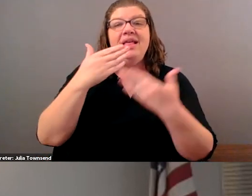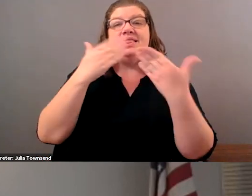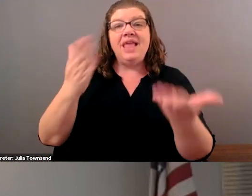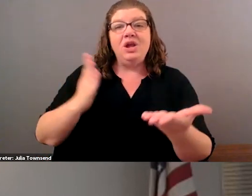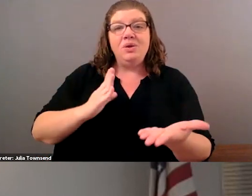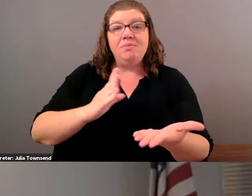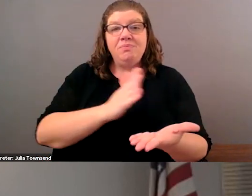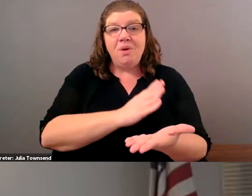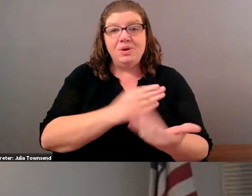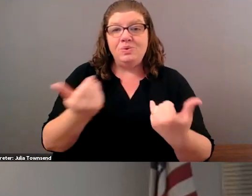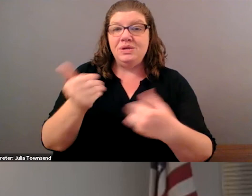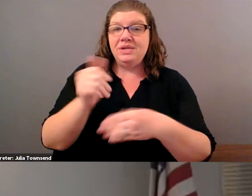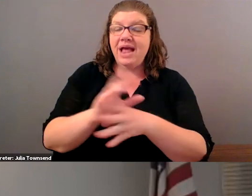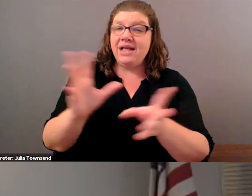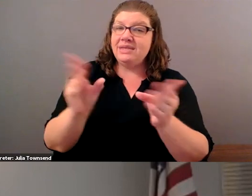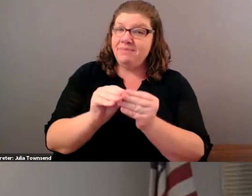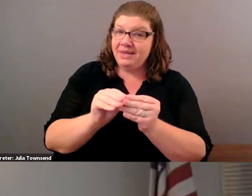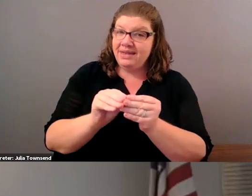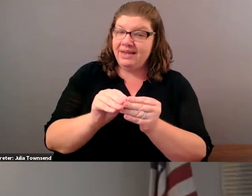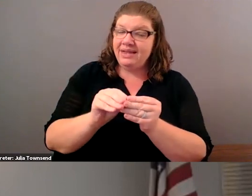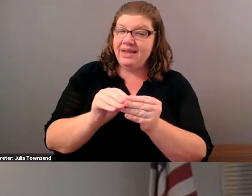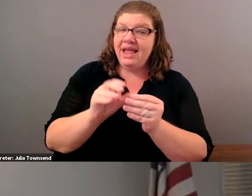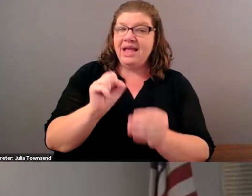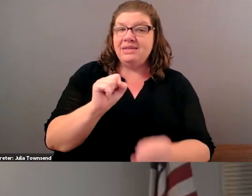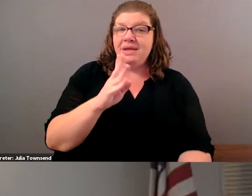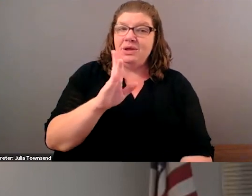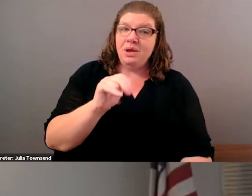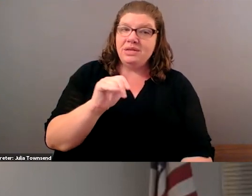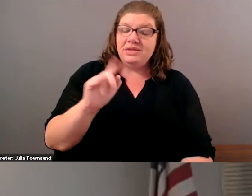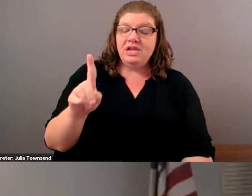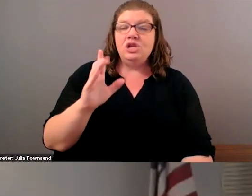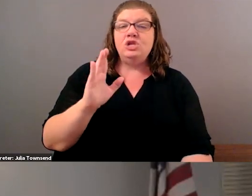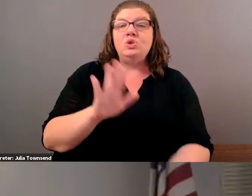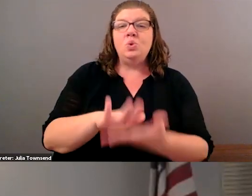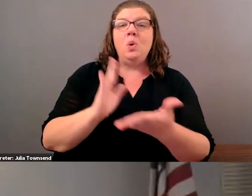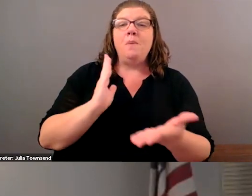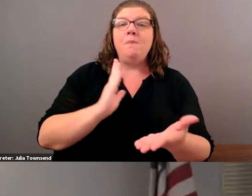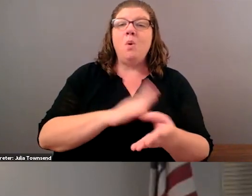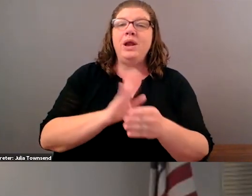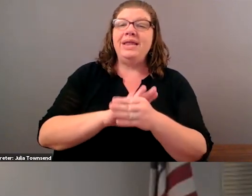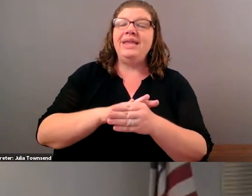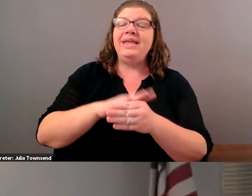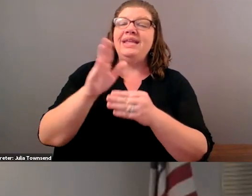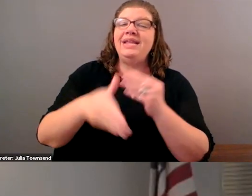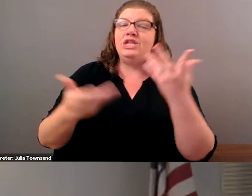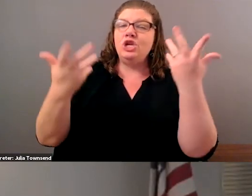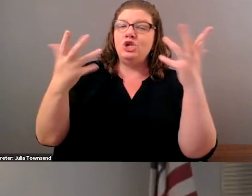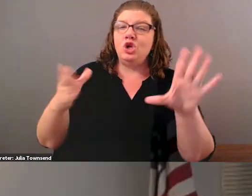Tonight's meeting of the SBUSD School Board is adjourned. Good evening.